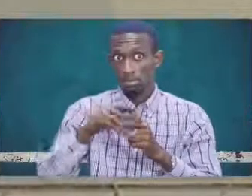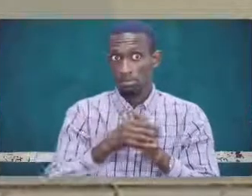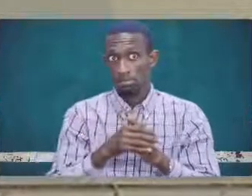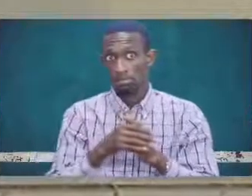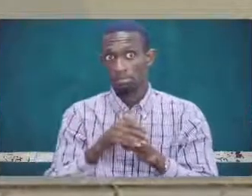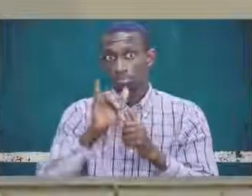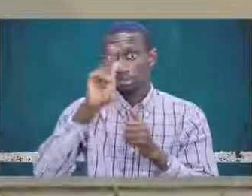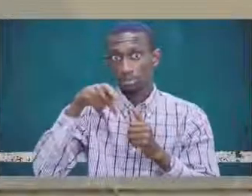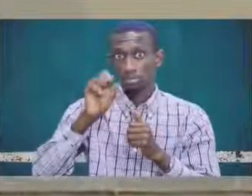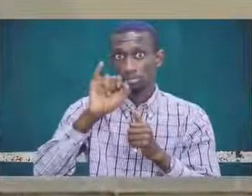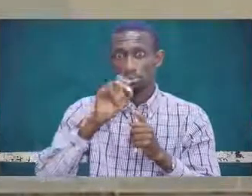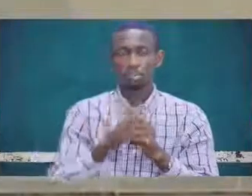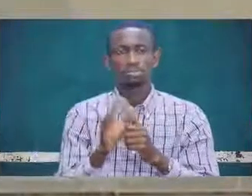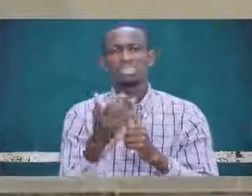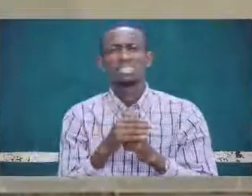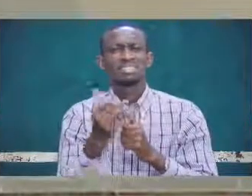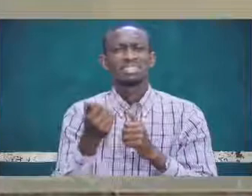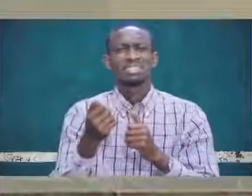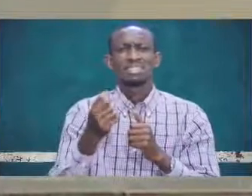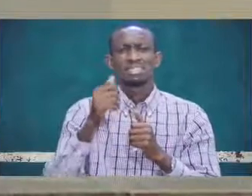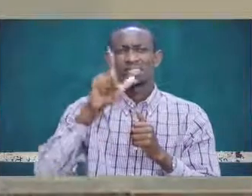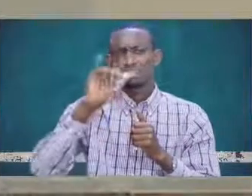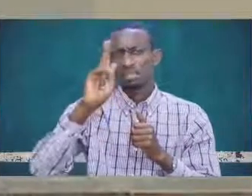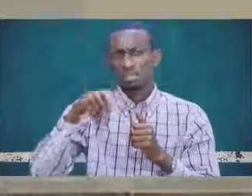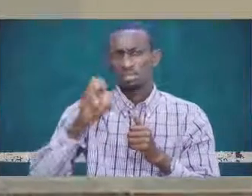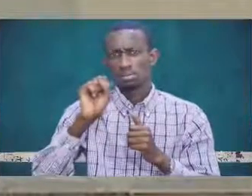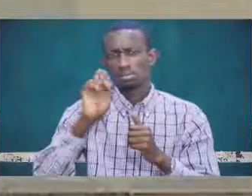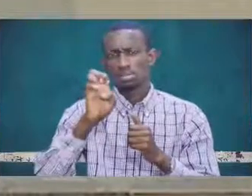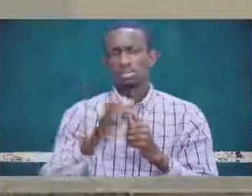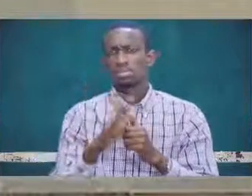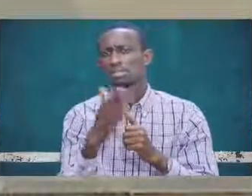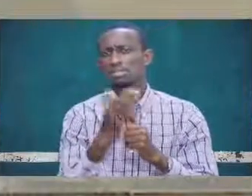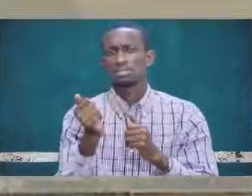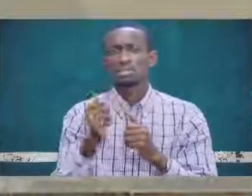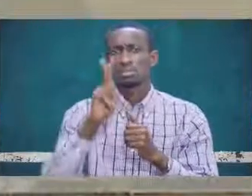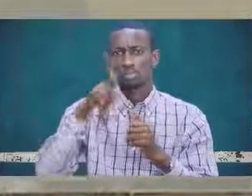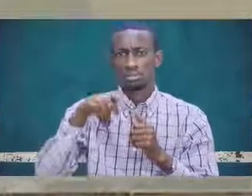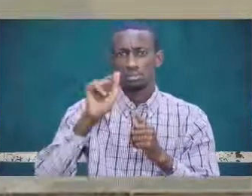we have lipase, we have pancreatic amylase.